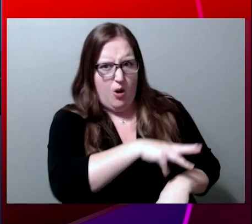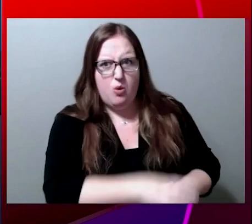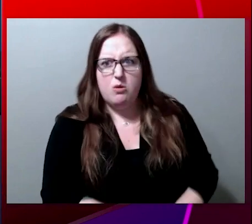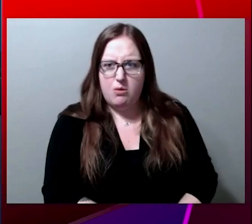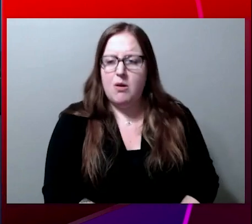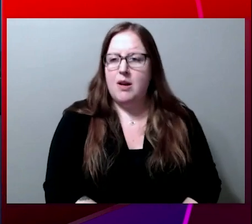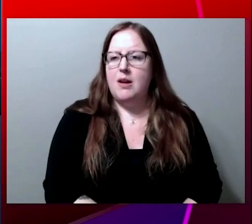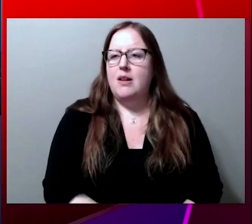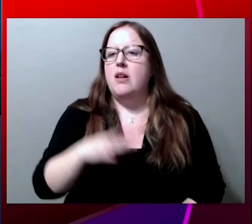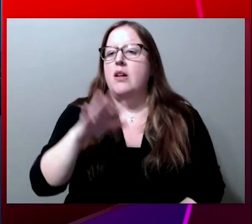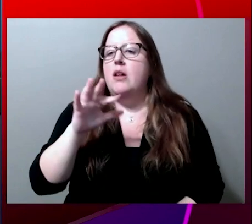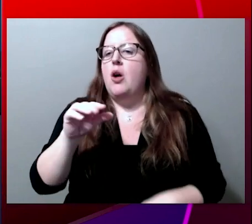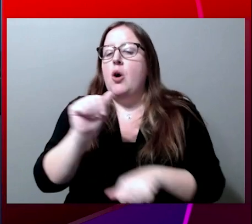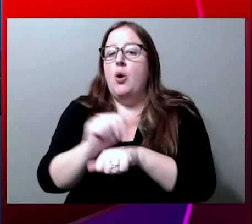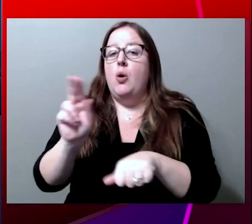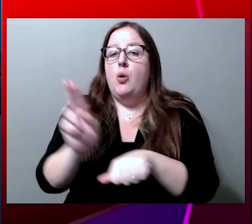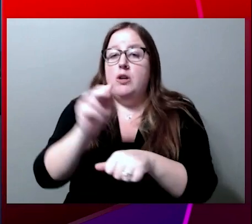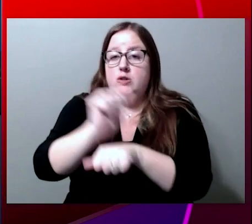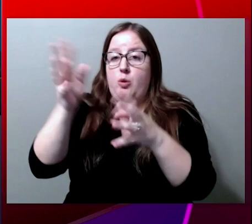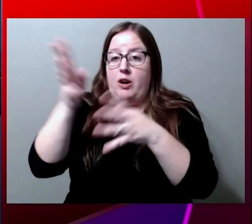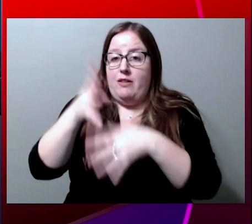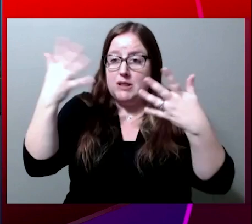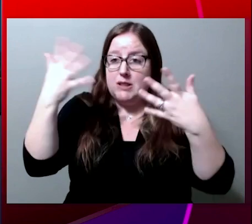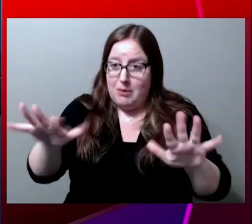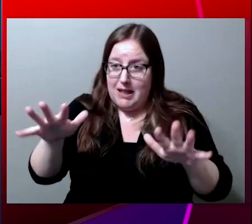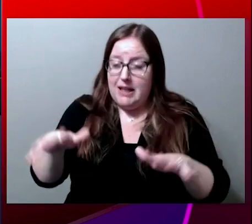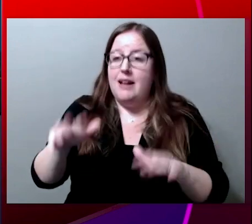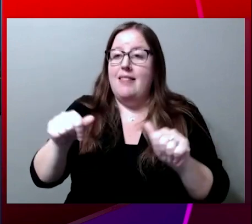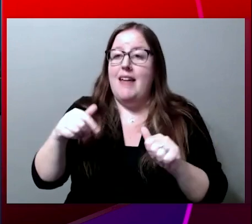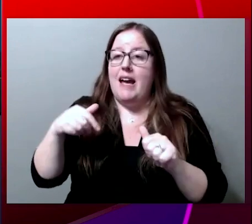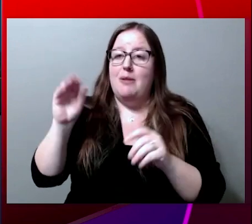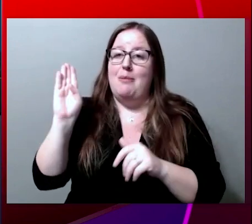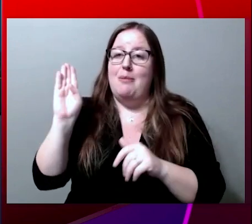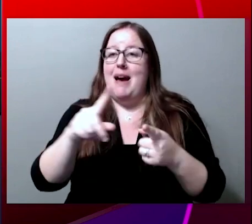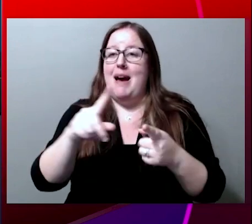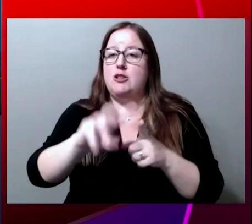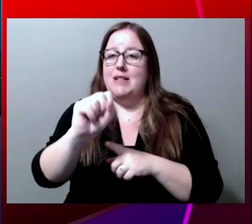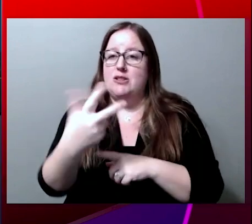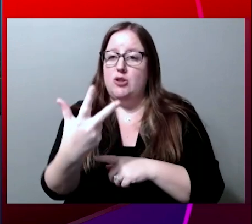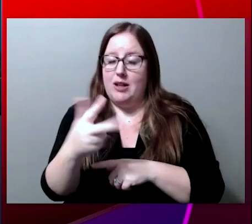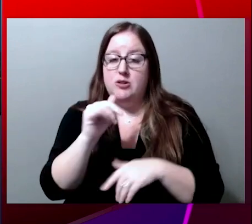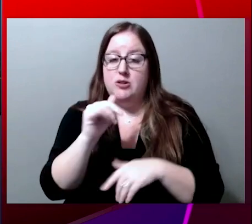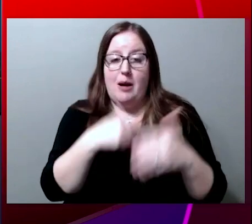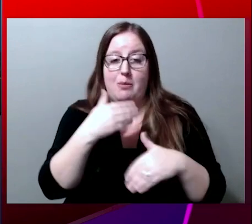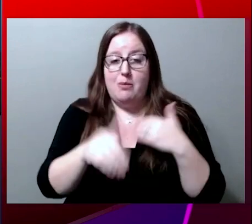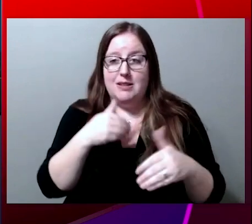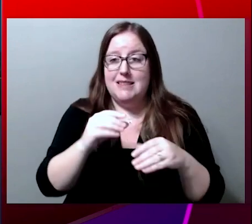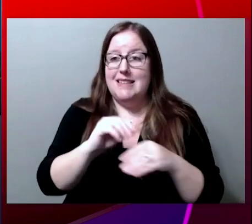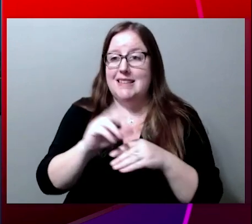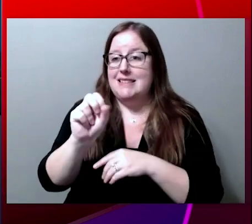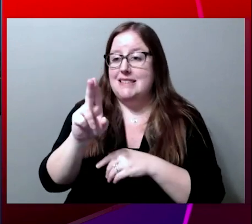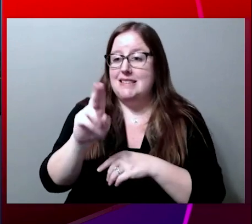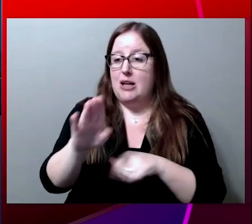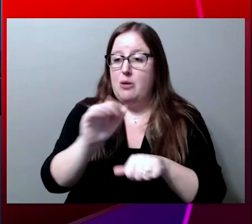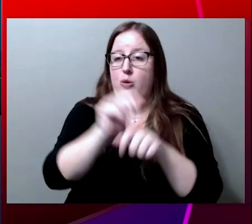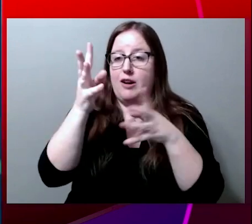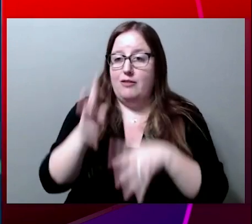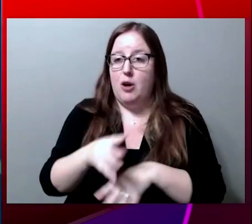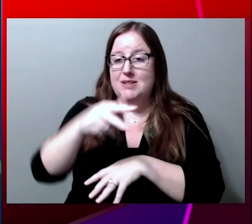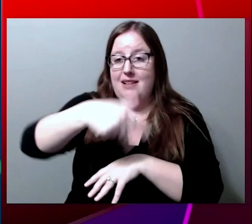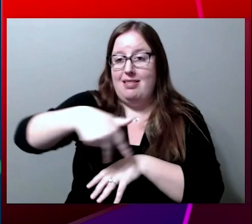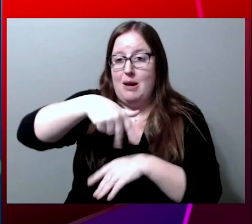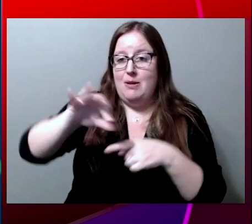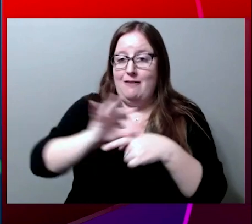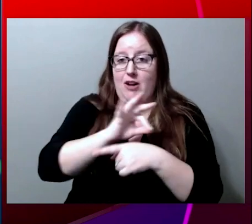these workflows complete, then they can write the results back to S3. And so you can leave that processing in your sub-workflows and your Lambda functions and allow